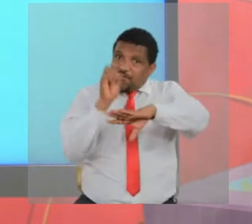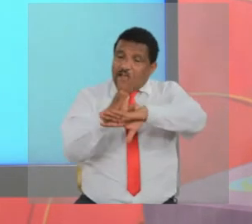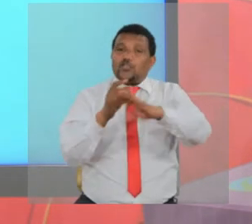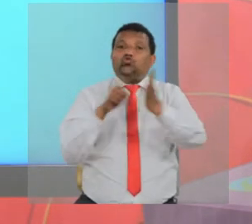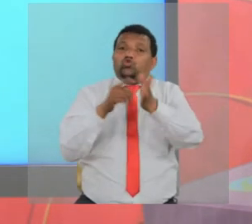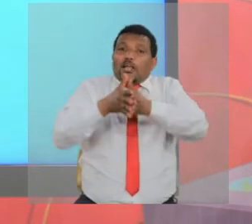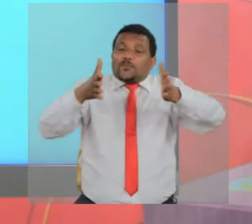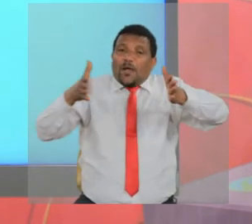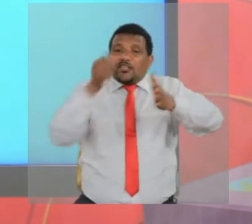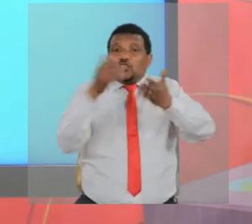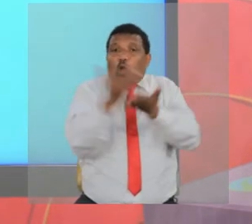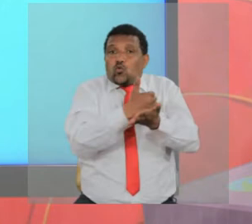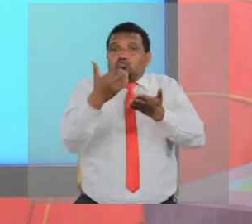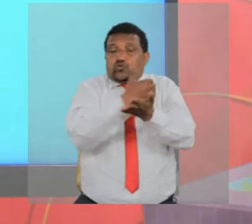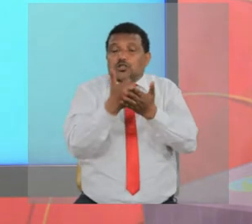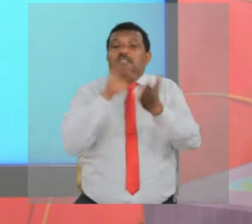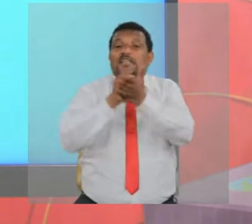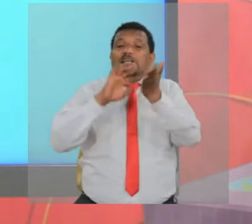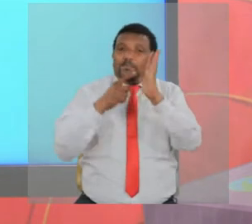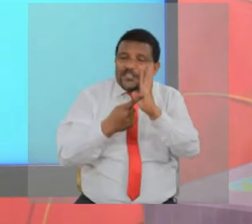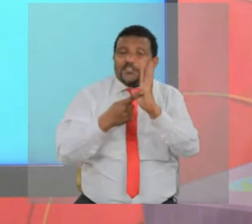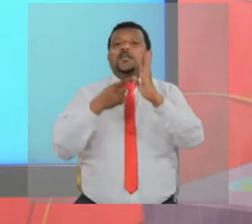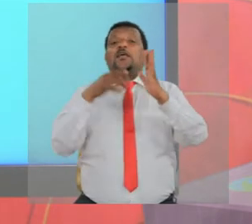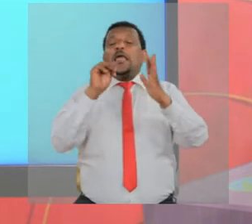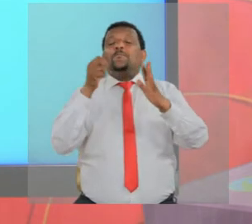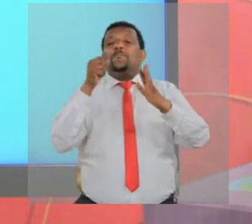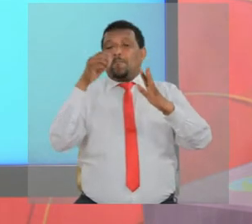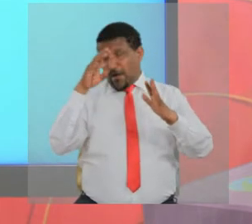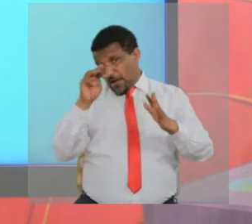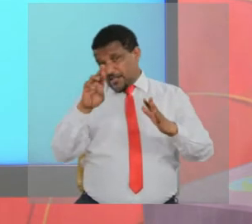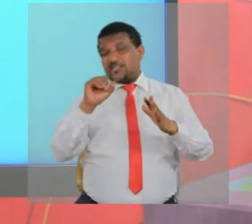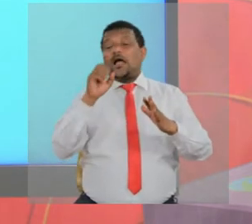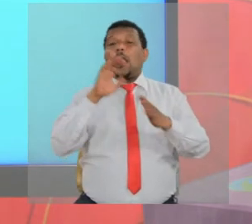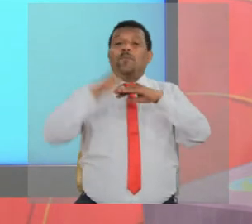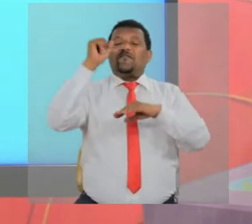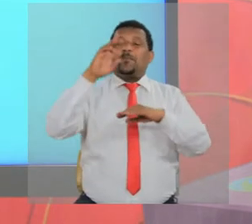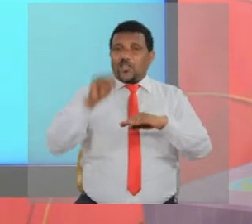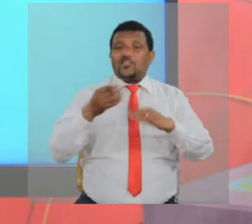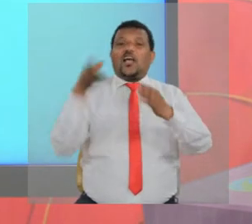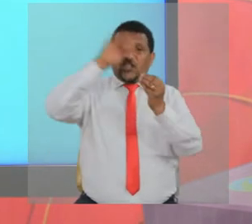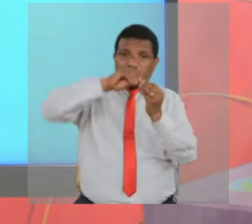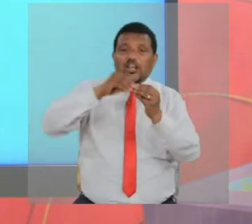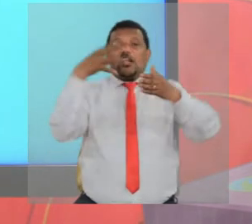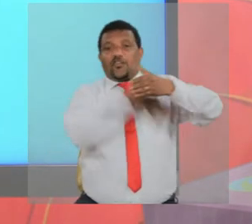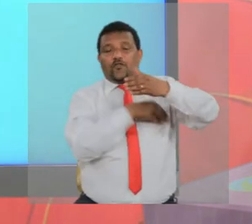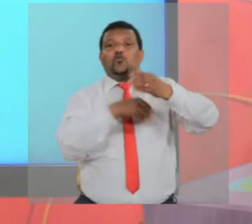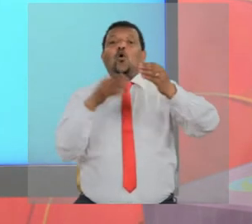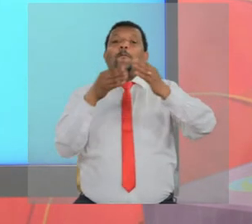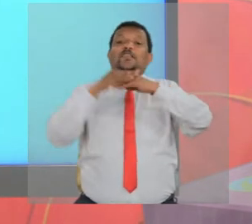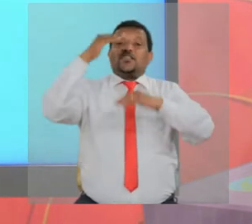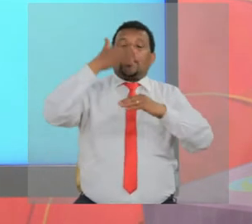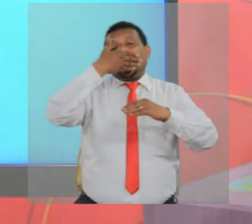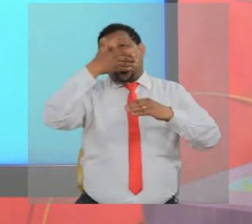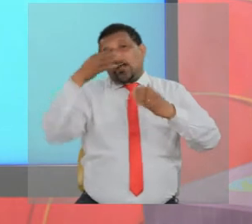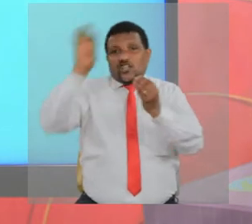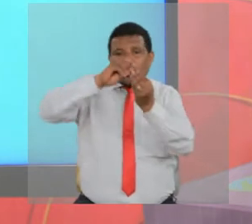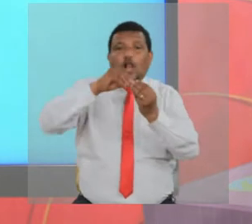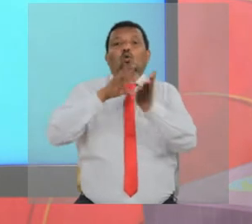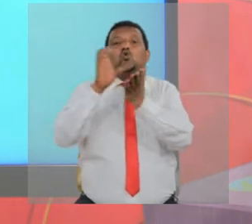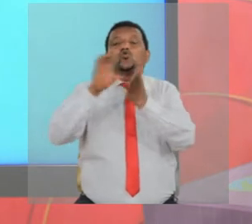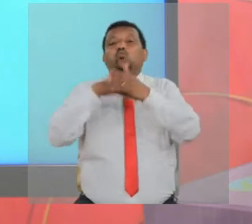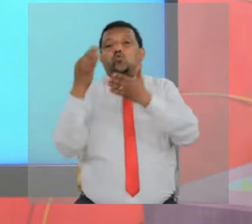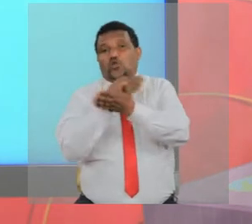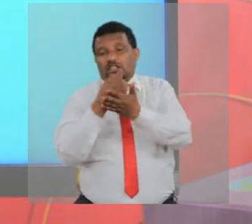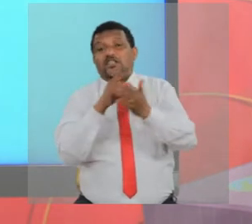advised to expand its outputs. That means if MR is above MC, means the additional revenue is greater than the additional cost of production, hence there is